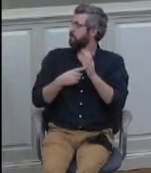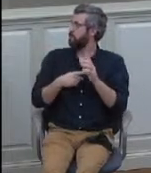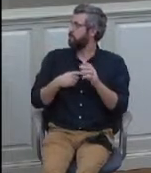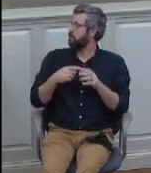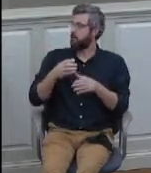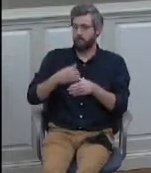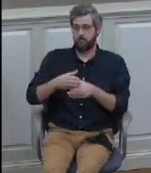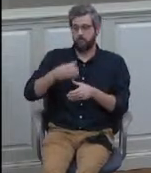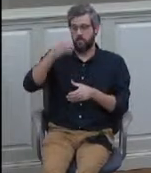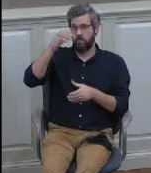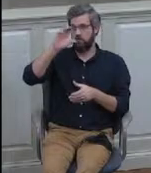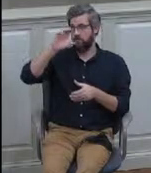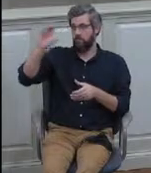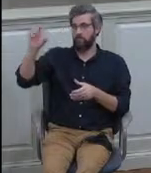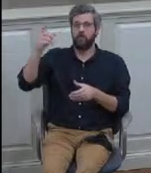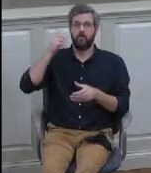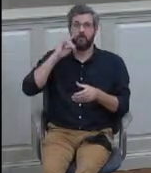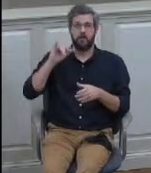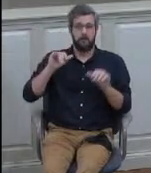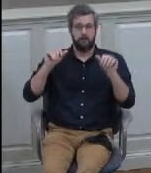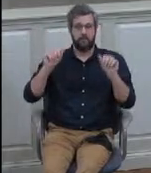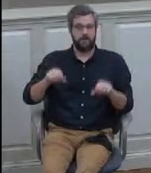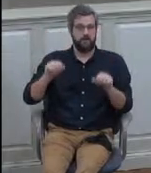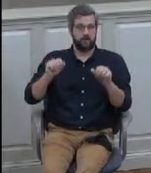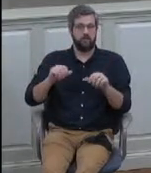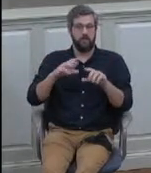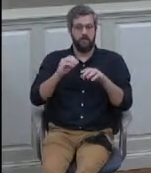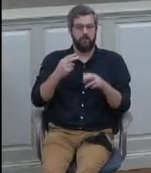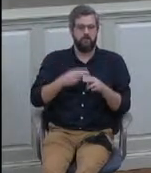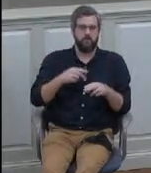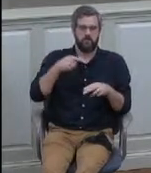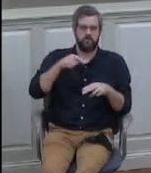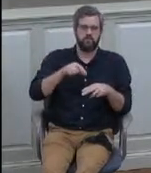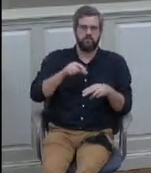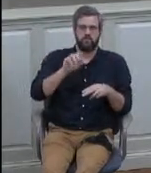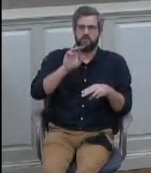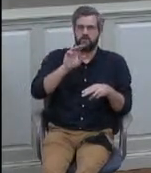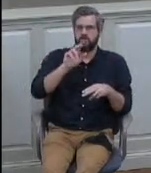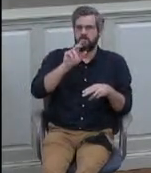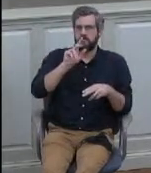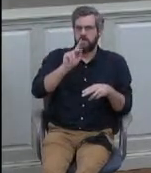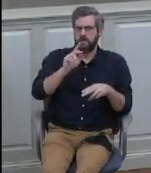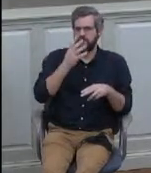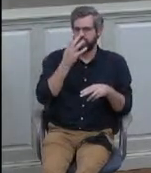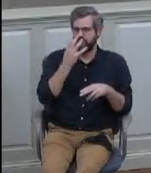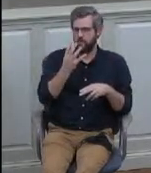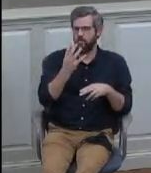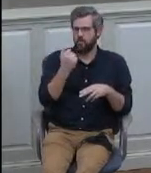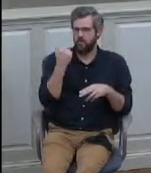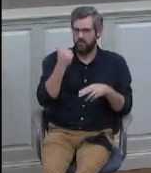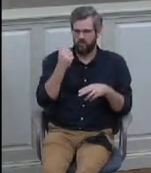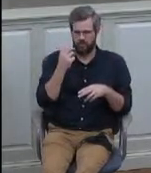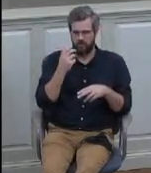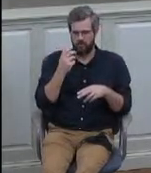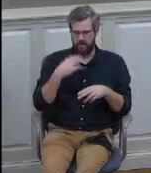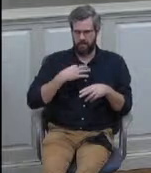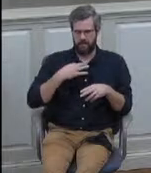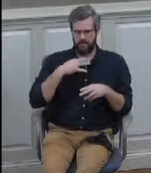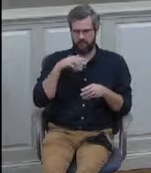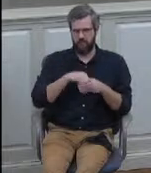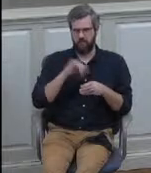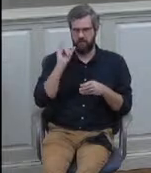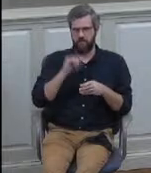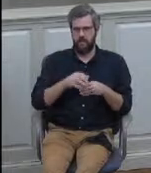arm for the signal that QK4 is putting in the permit application. It's kind of hard to see in that picture. It's a little dark,